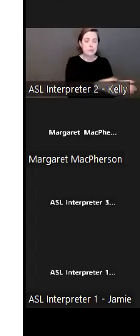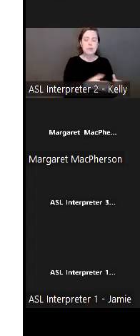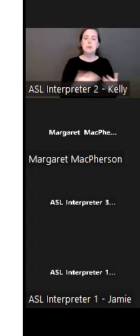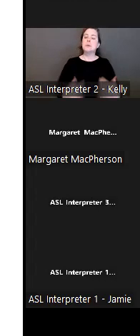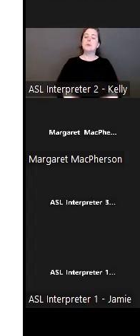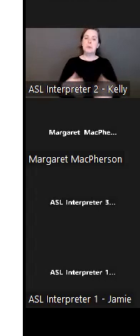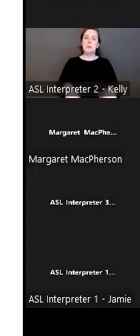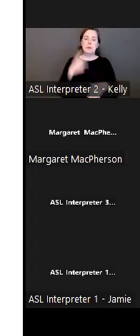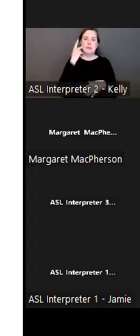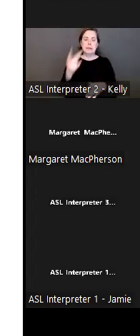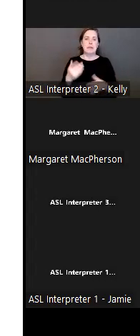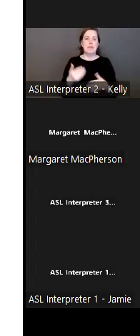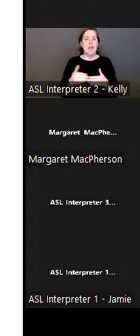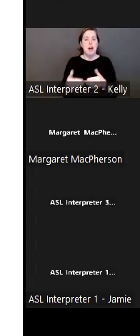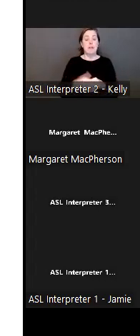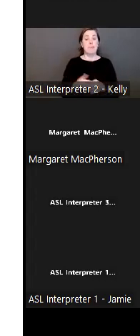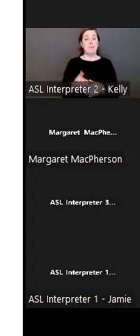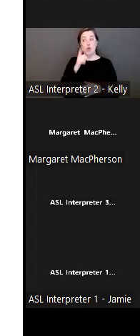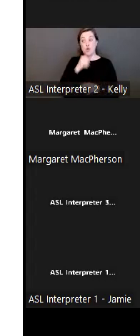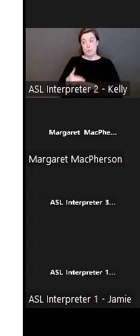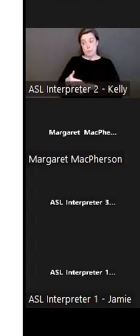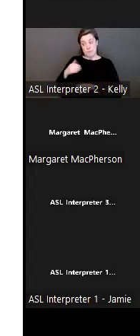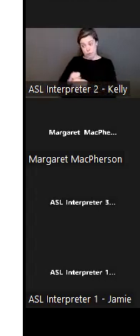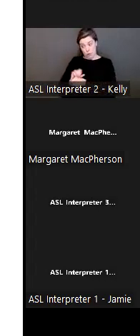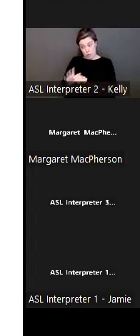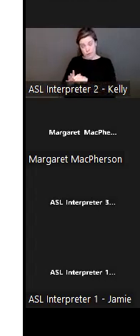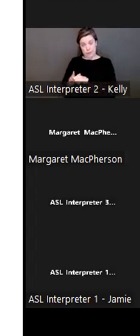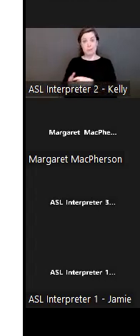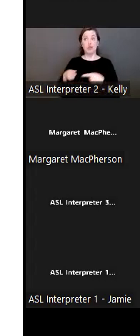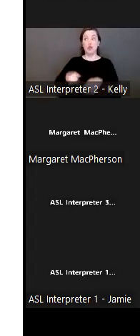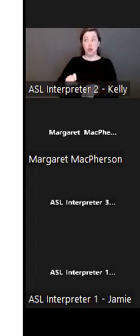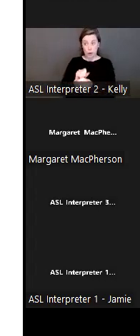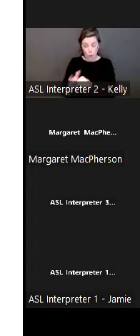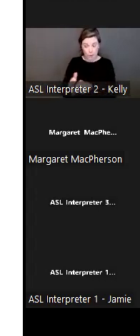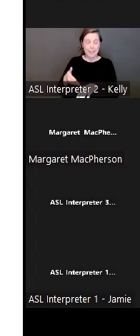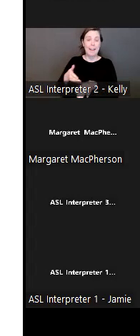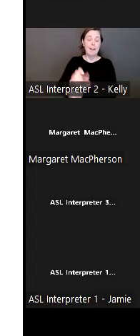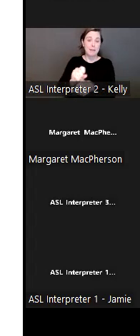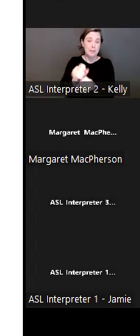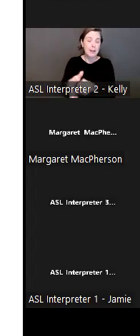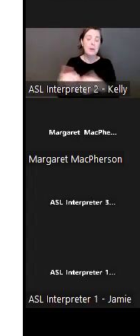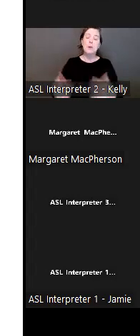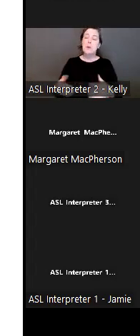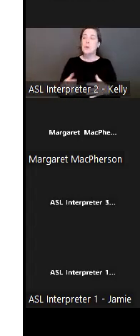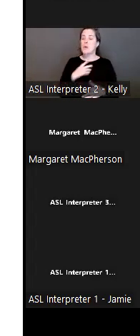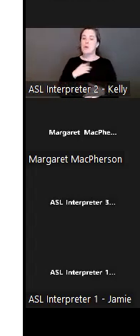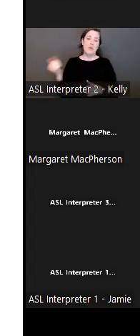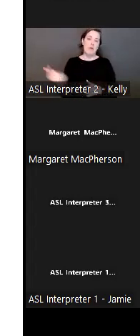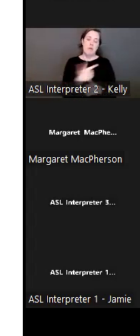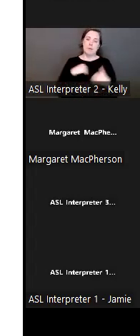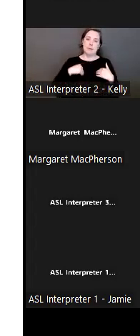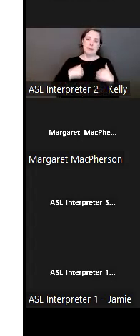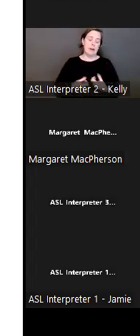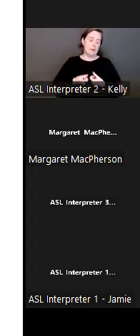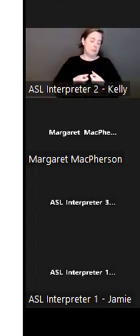affected by inequities prior to COVID, we're all very tired. So we do like to acknowledge that we're not alone in this feeling of